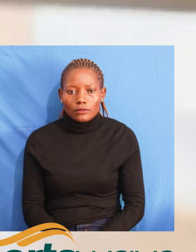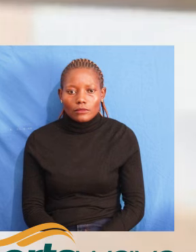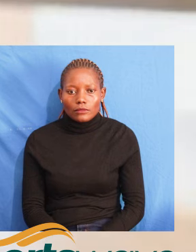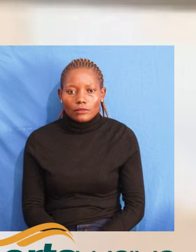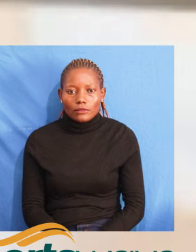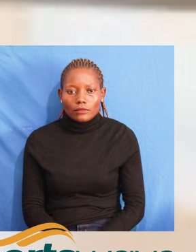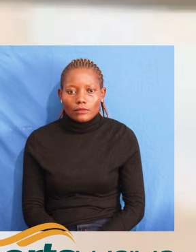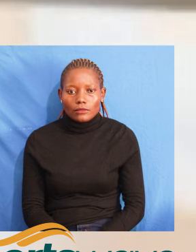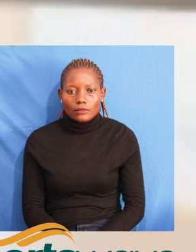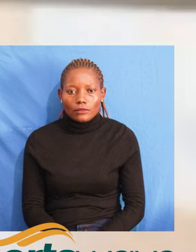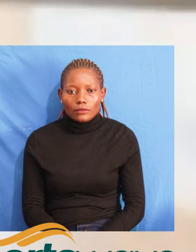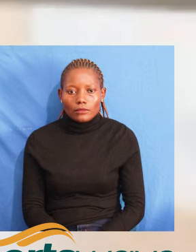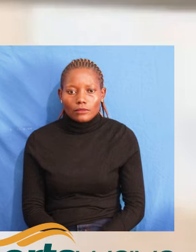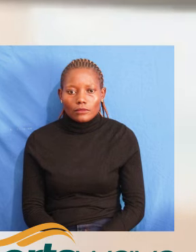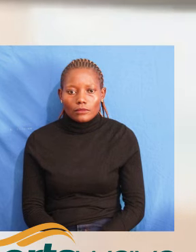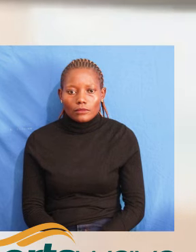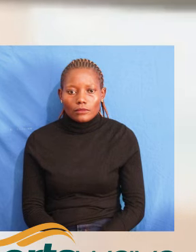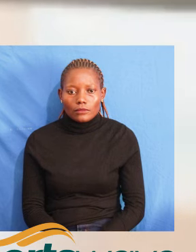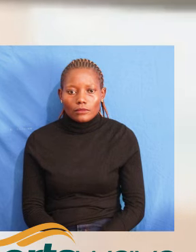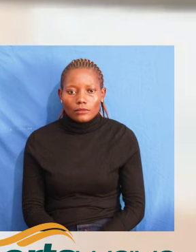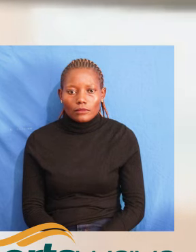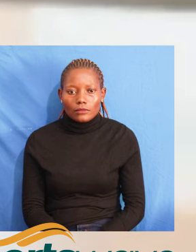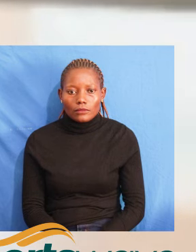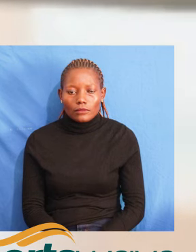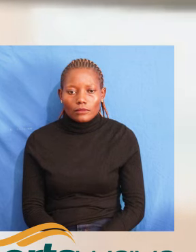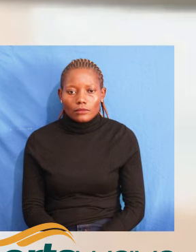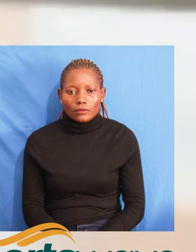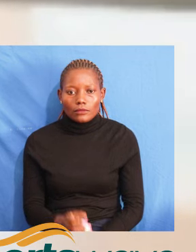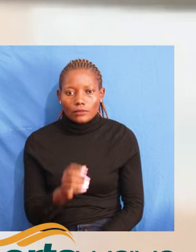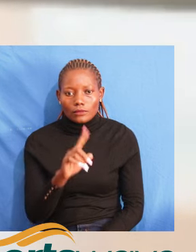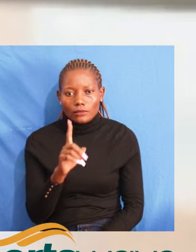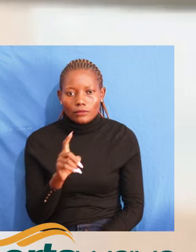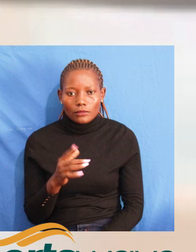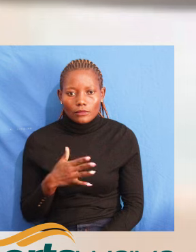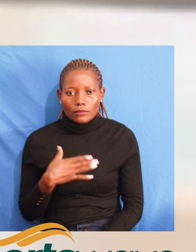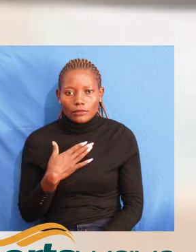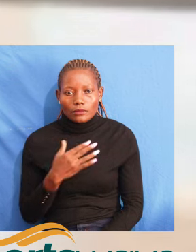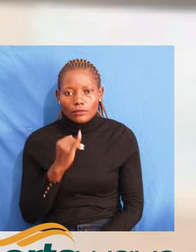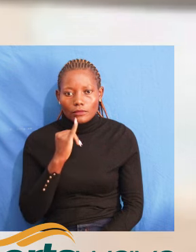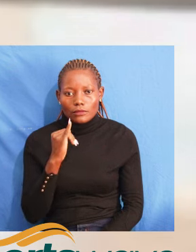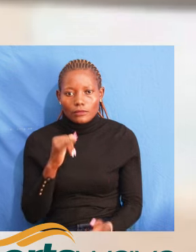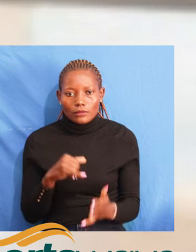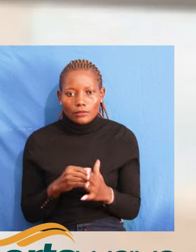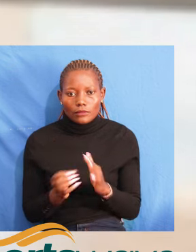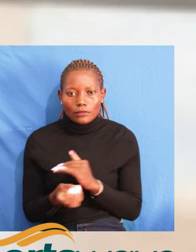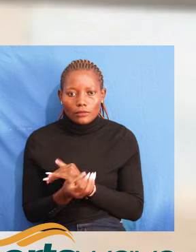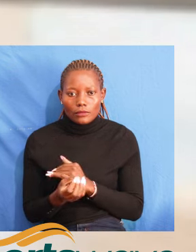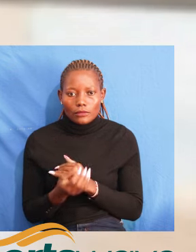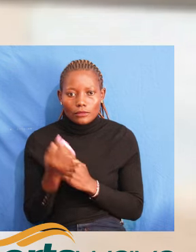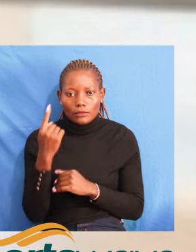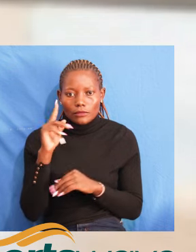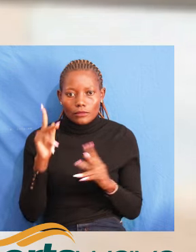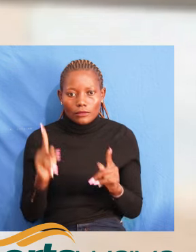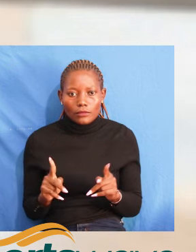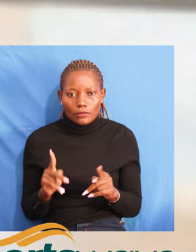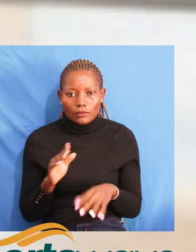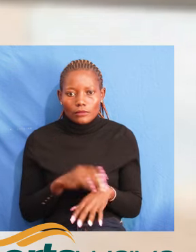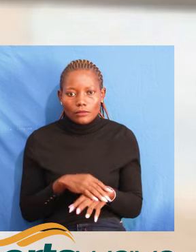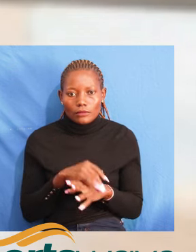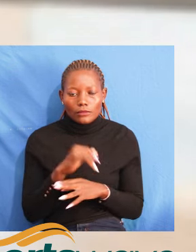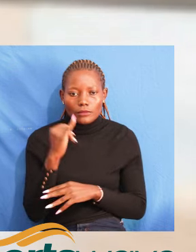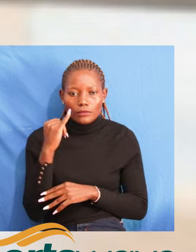Yes, my question is, is Yes. it advisable for a person on juicing diet to